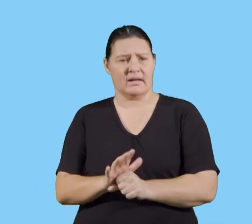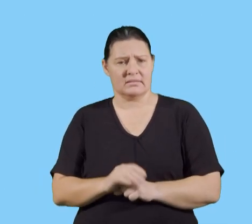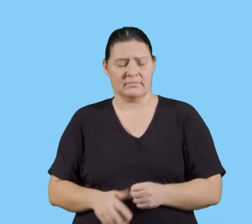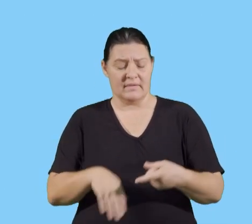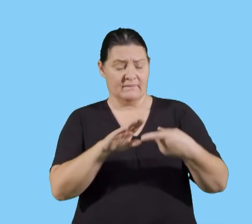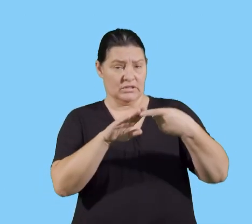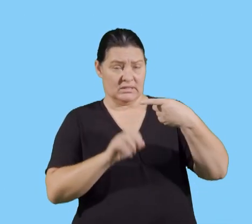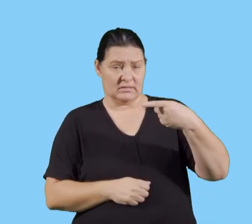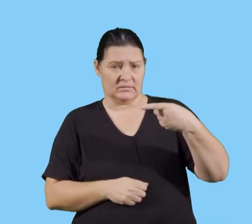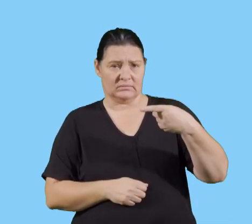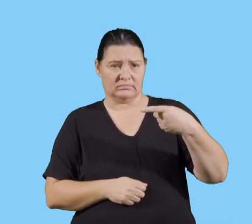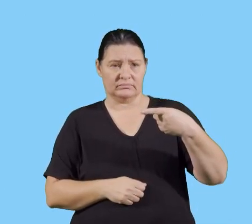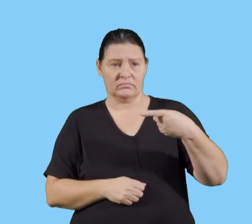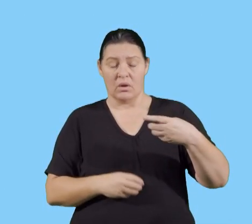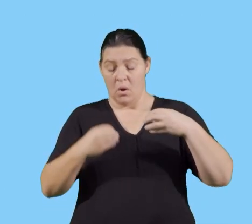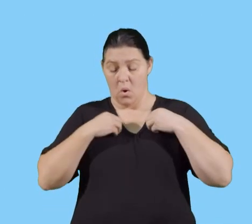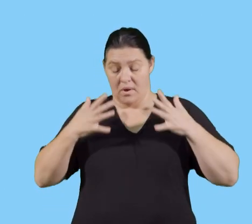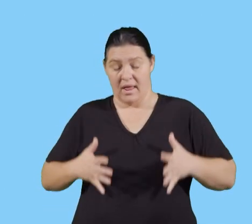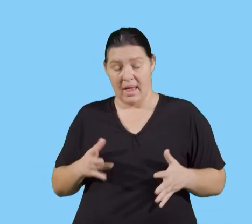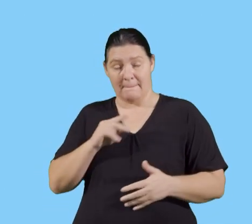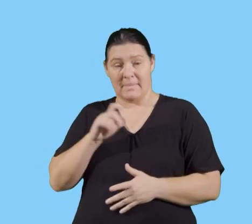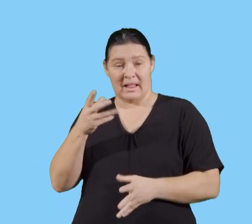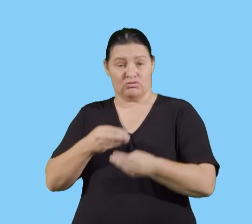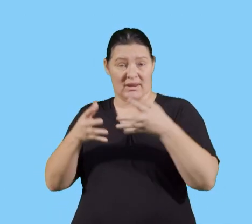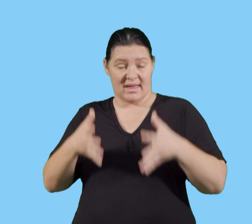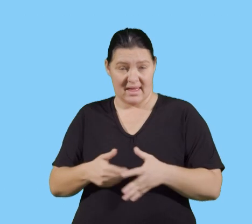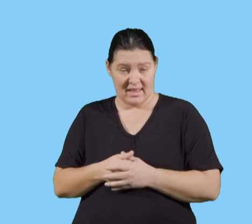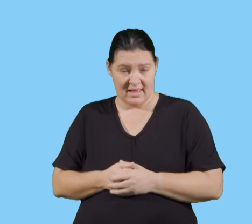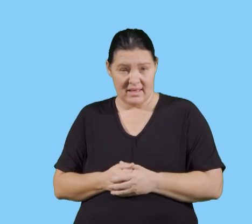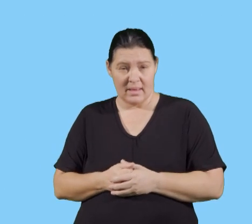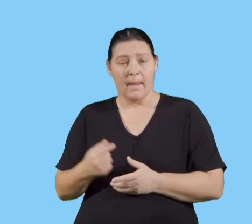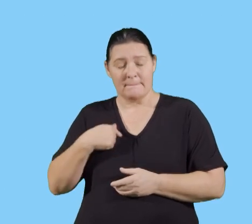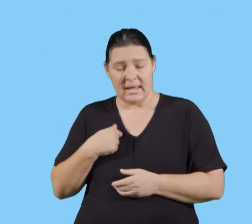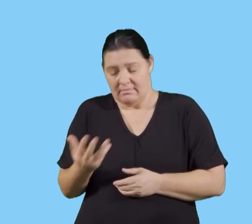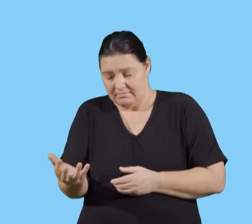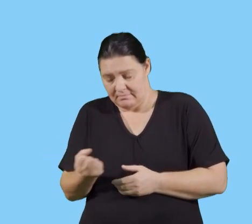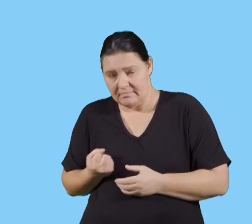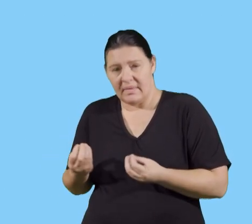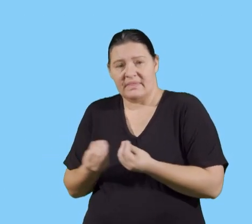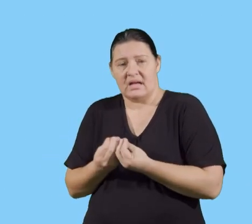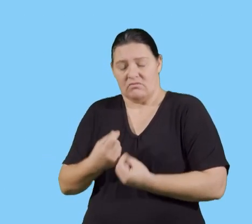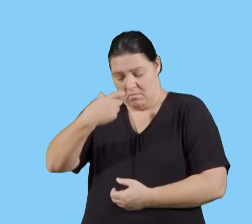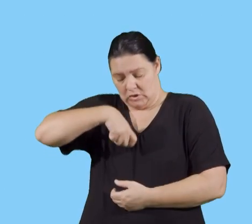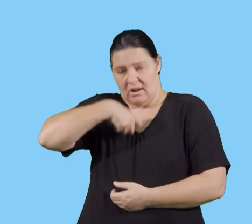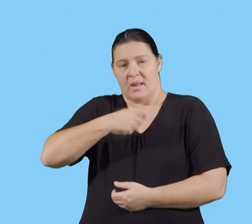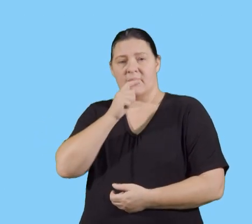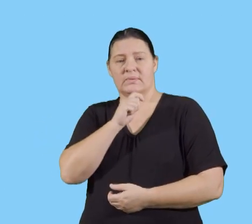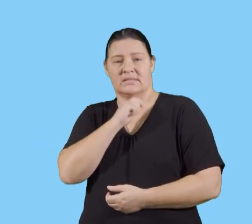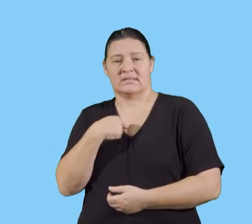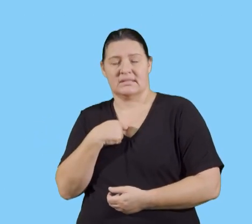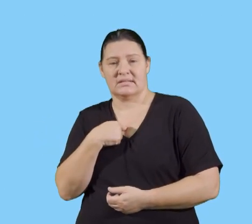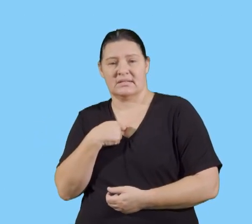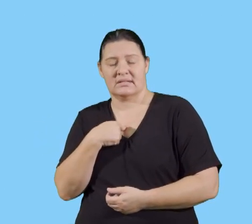one. The owner of Bell Traders, it says again, that he took goods for his own use. Remember, we